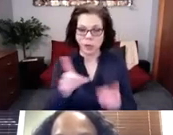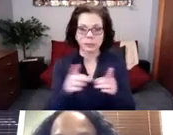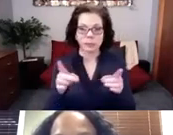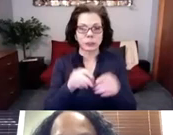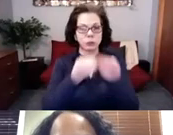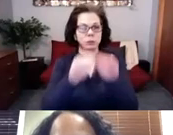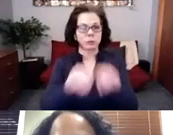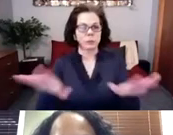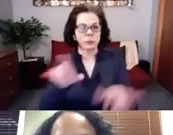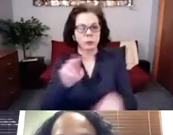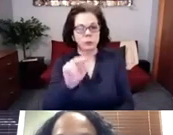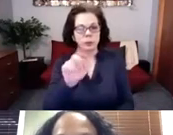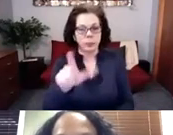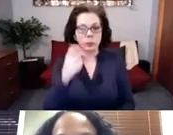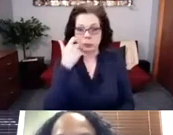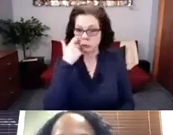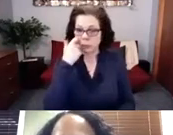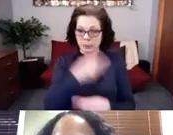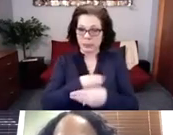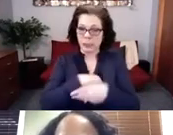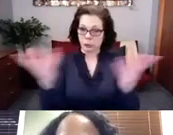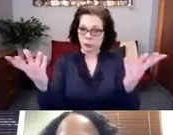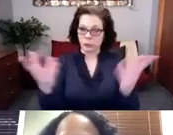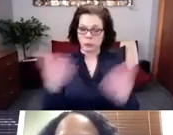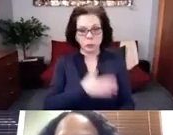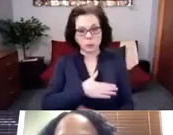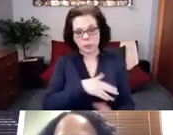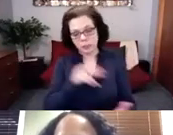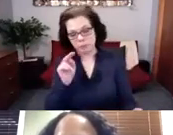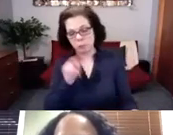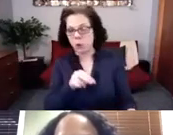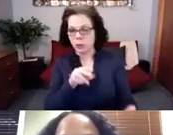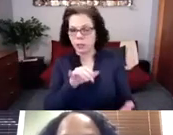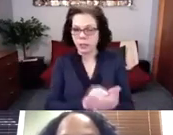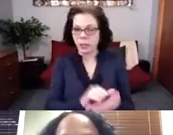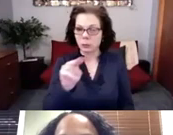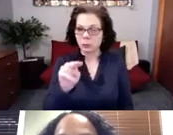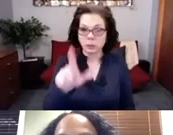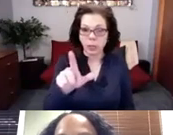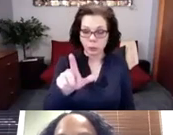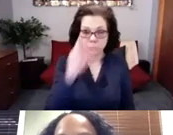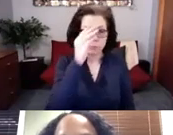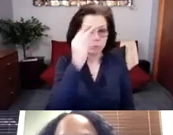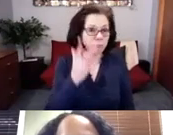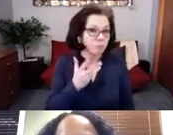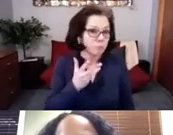that we just issued. So please do take a look at that newsletter. Let us know